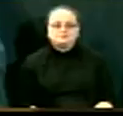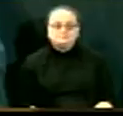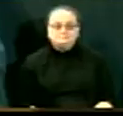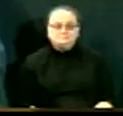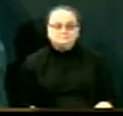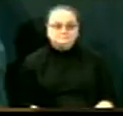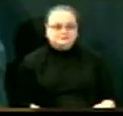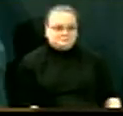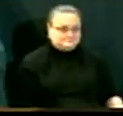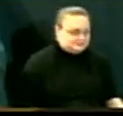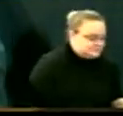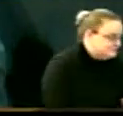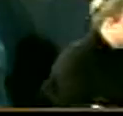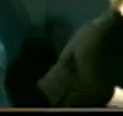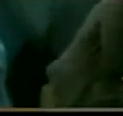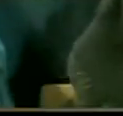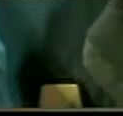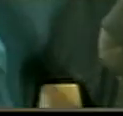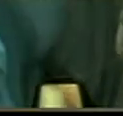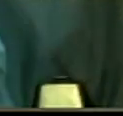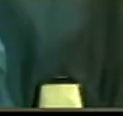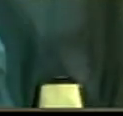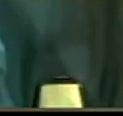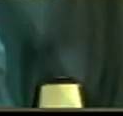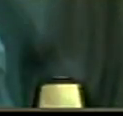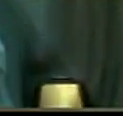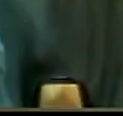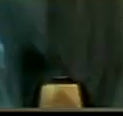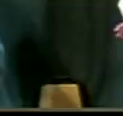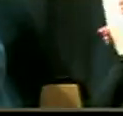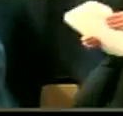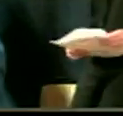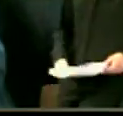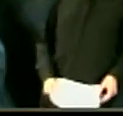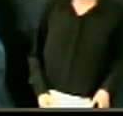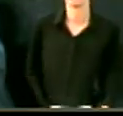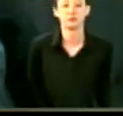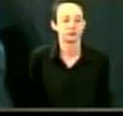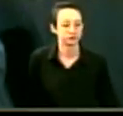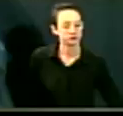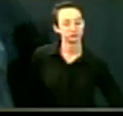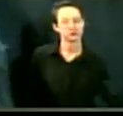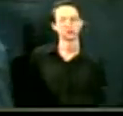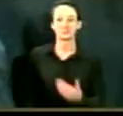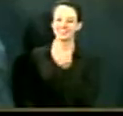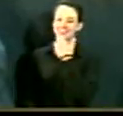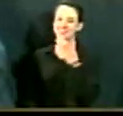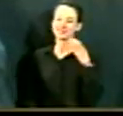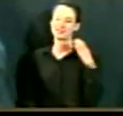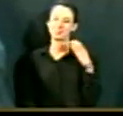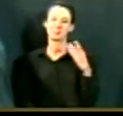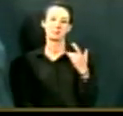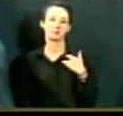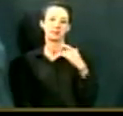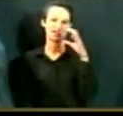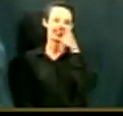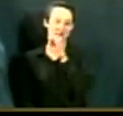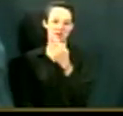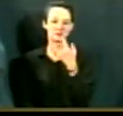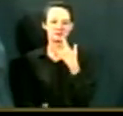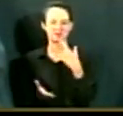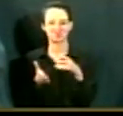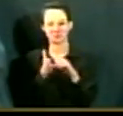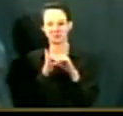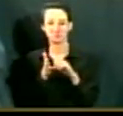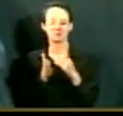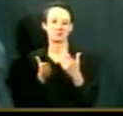Coates. Okay, next was Ms. Dethridge's light. Yes, thank you, Madam Chair. And I guess I'm going to reiterate what I did on